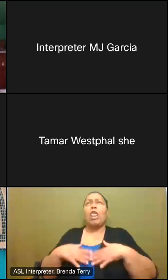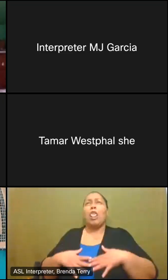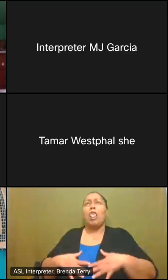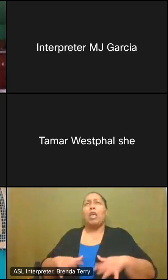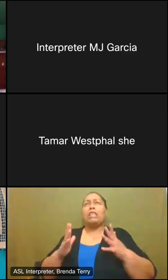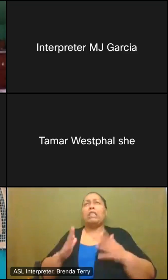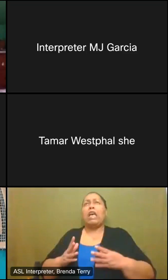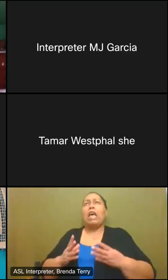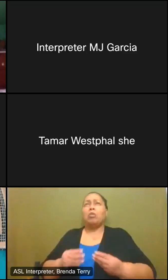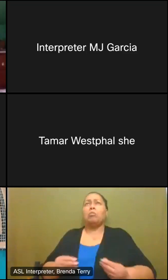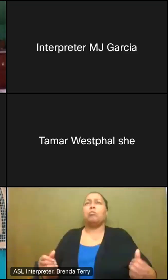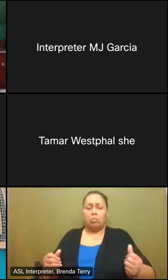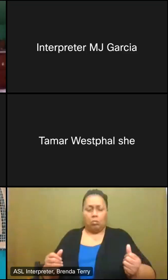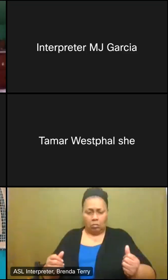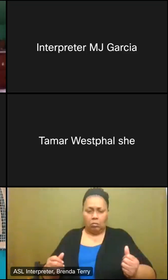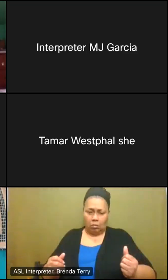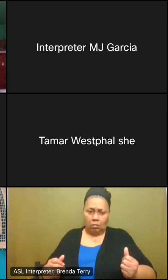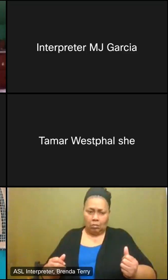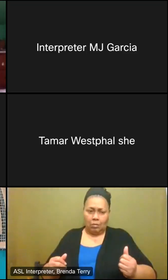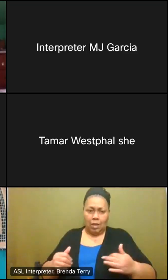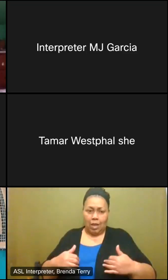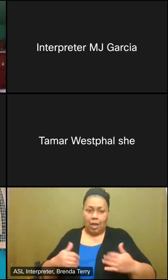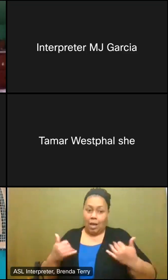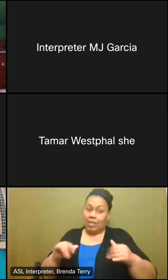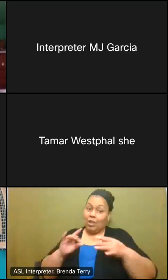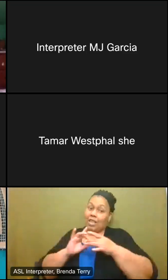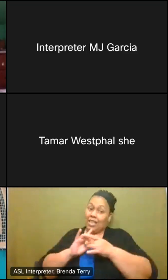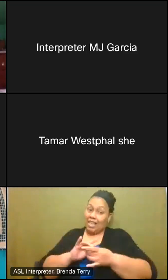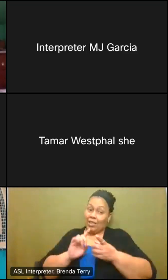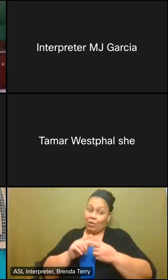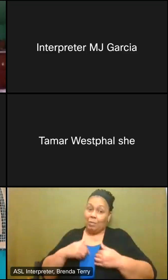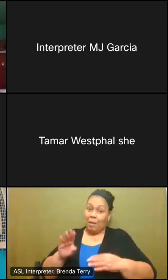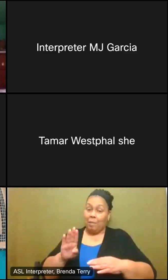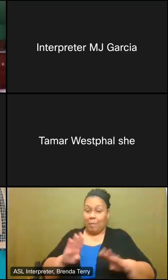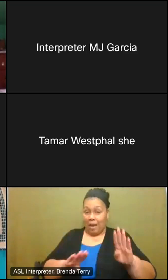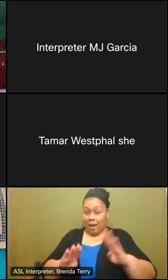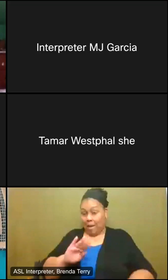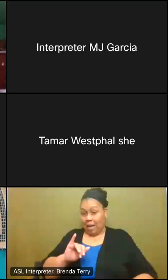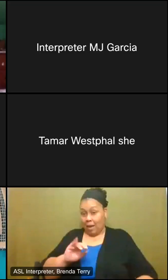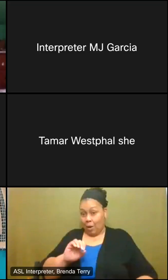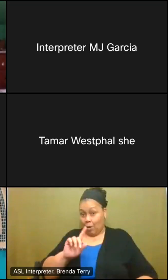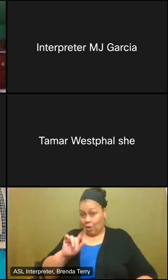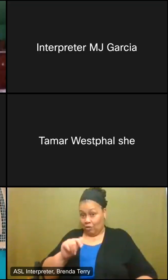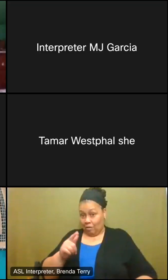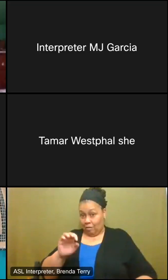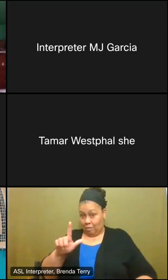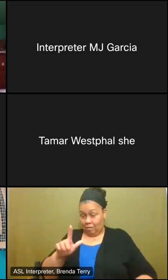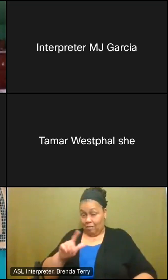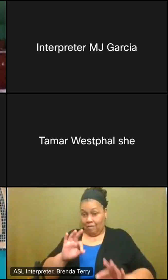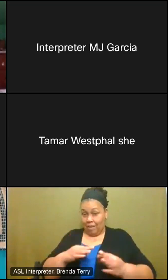So I was still connected, and I'm still connected to my biological family, which just caused a lot of confusion for